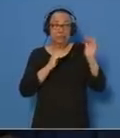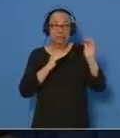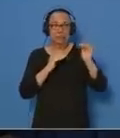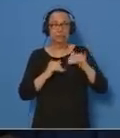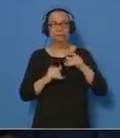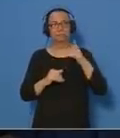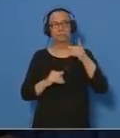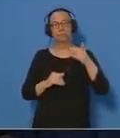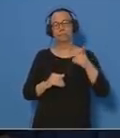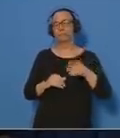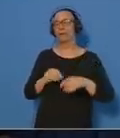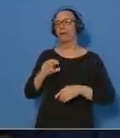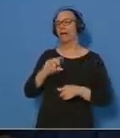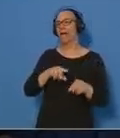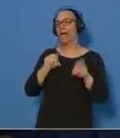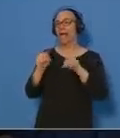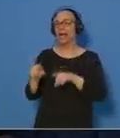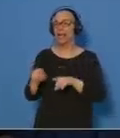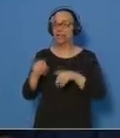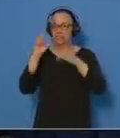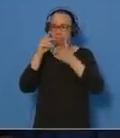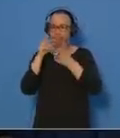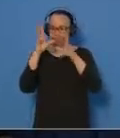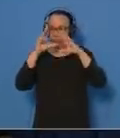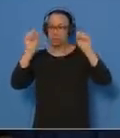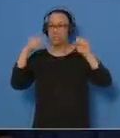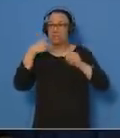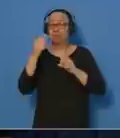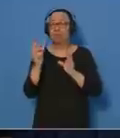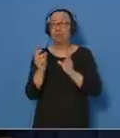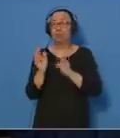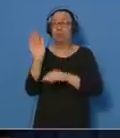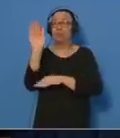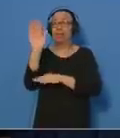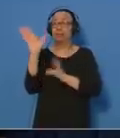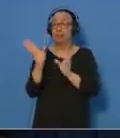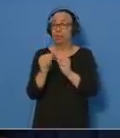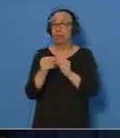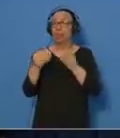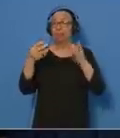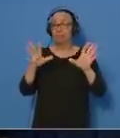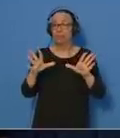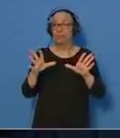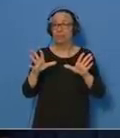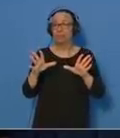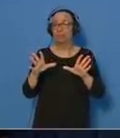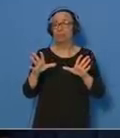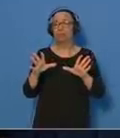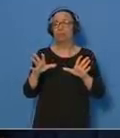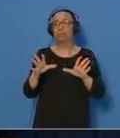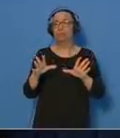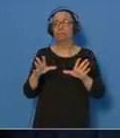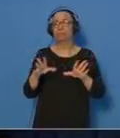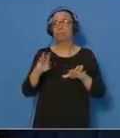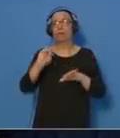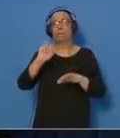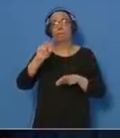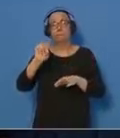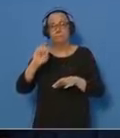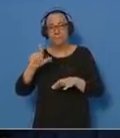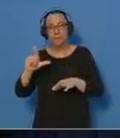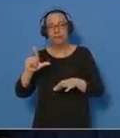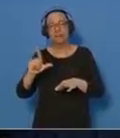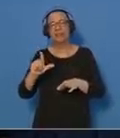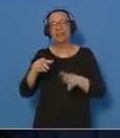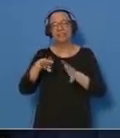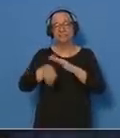John, as the Premier spoke about, we did have a meeting actually this afternoon, and later on this morning and this afternoon with the Premier. The modeling is actually based on the